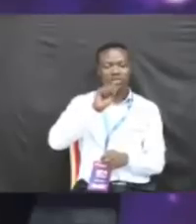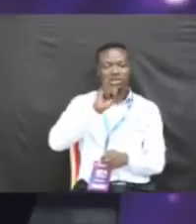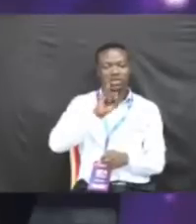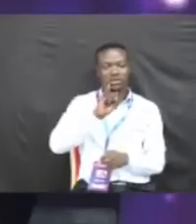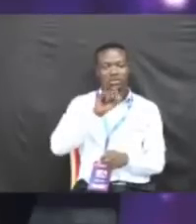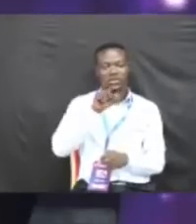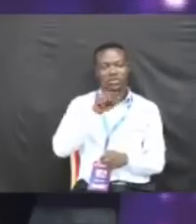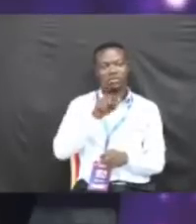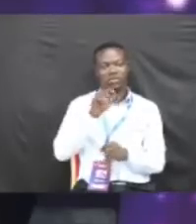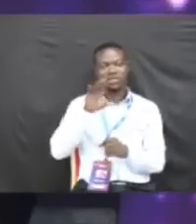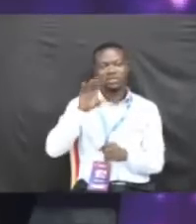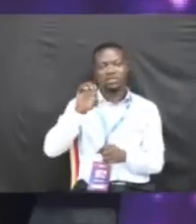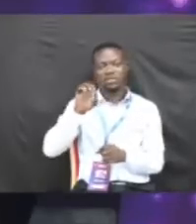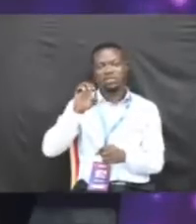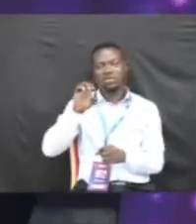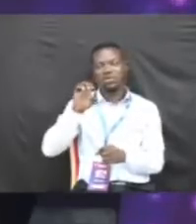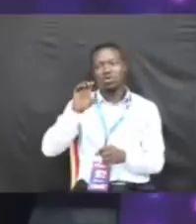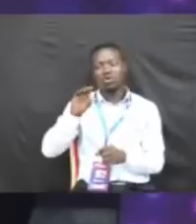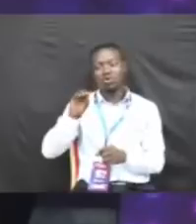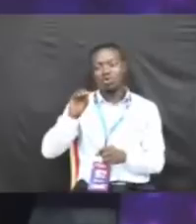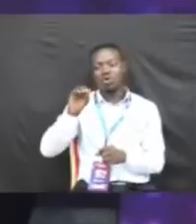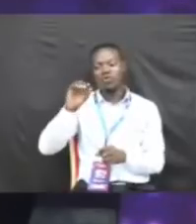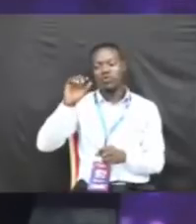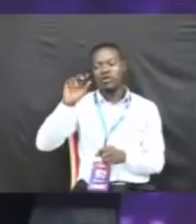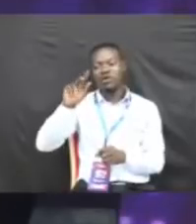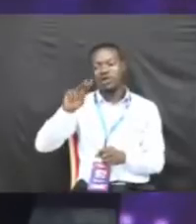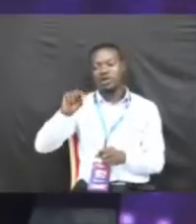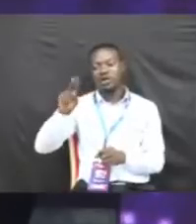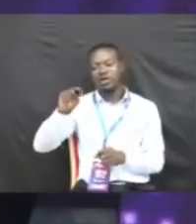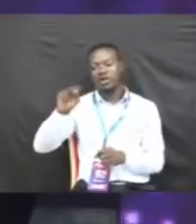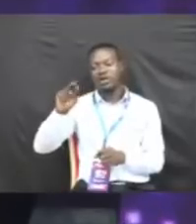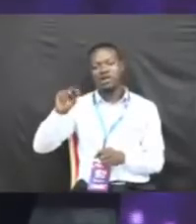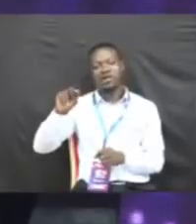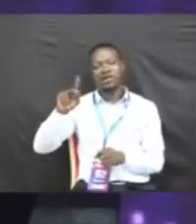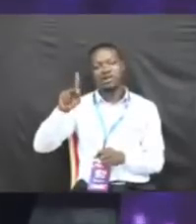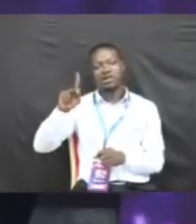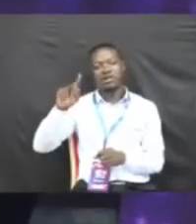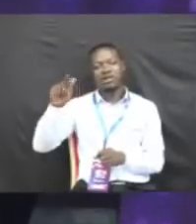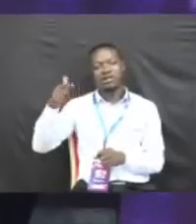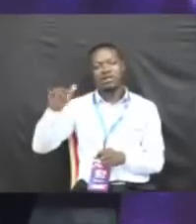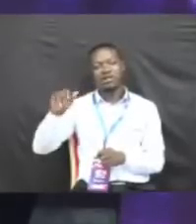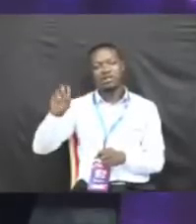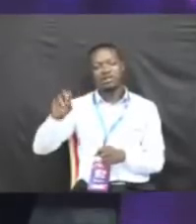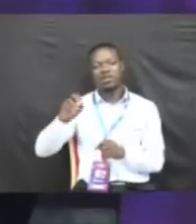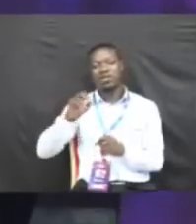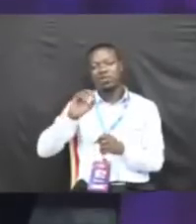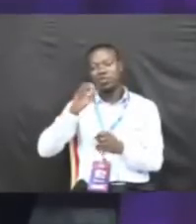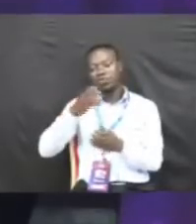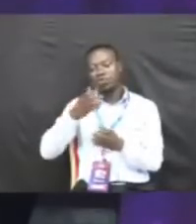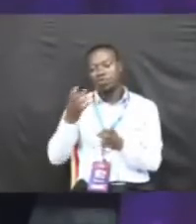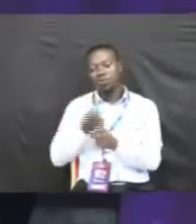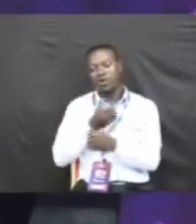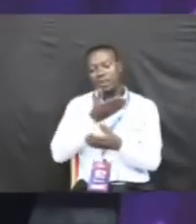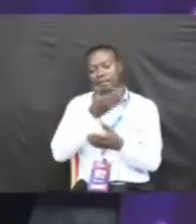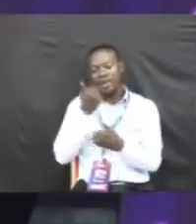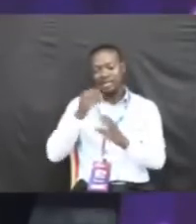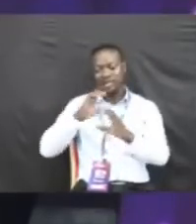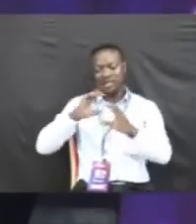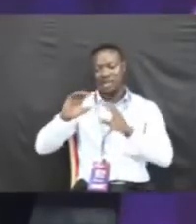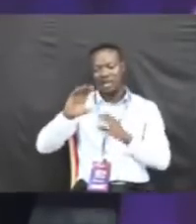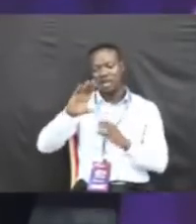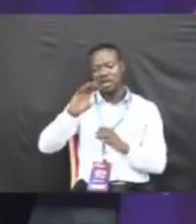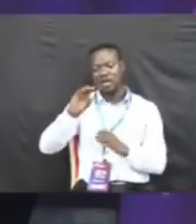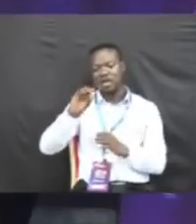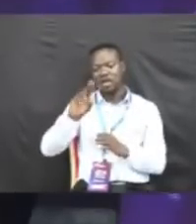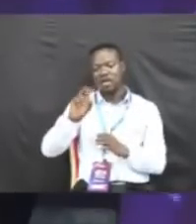Sremo CEO of Nana KJC company Limited won the best customer awards 2022